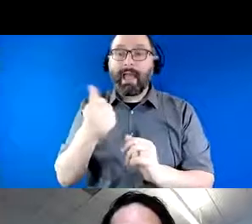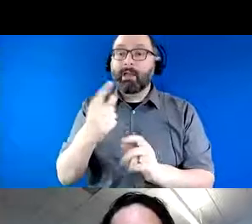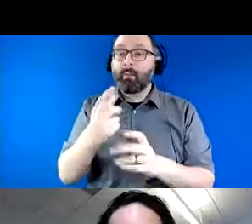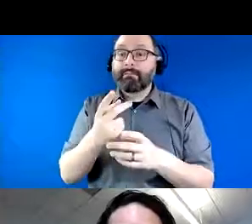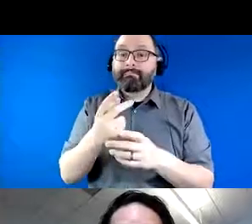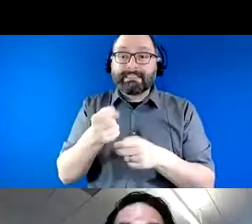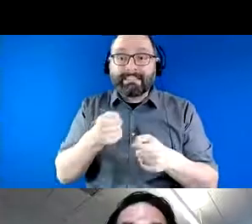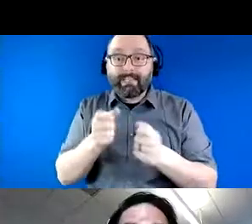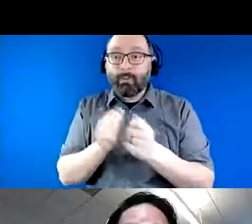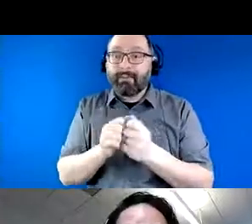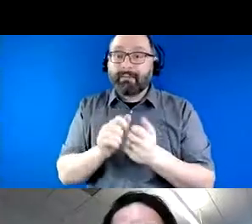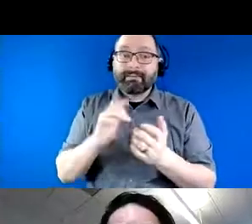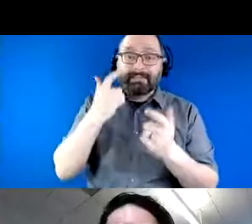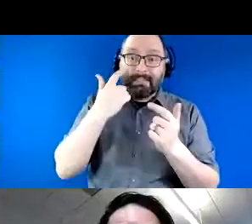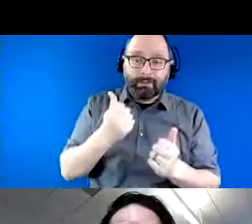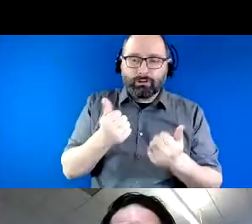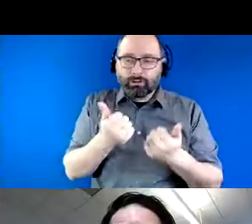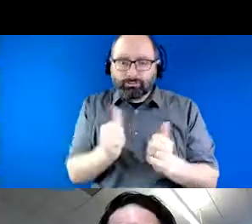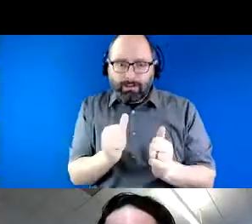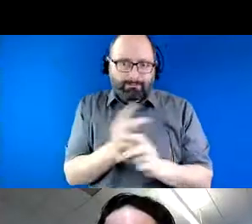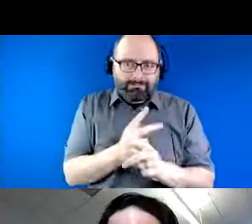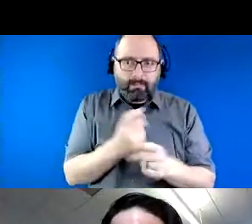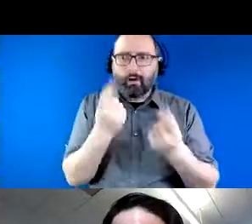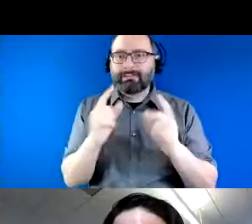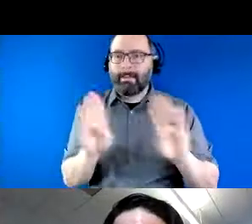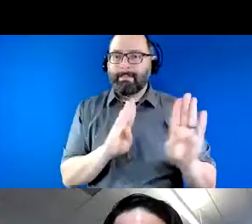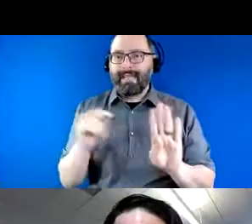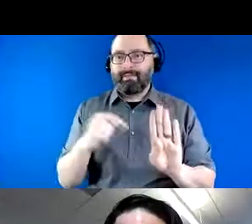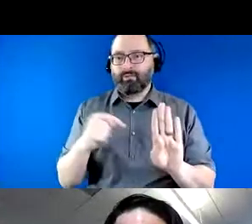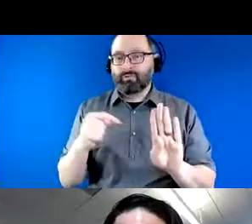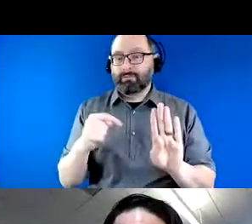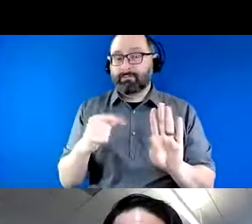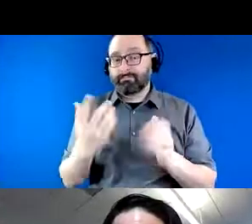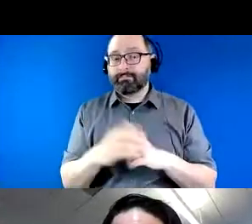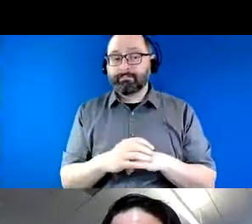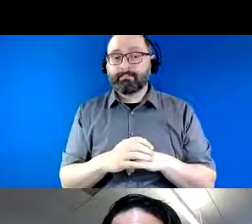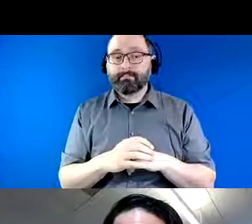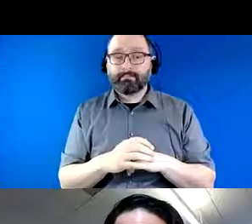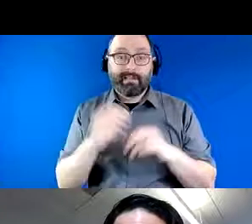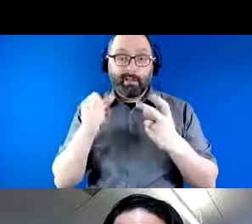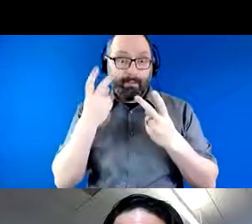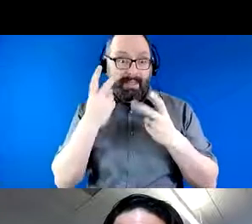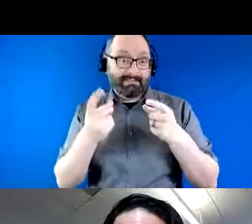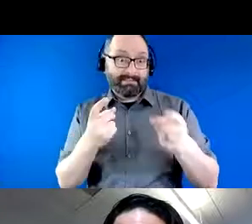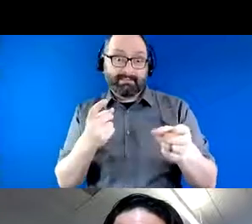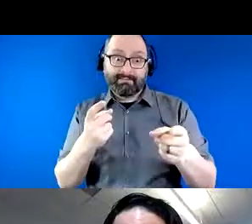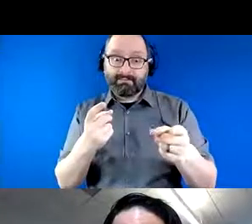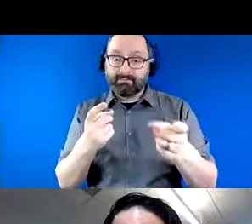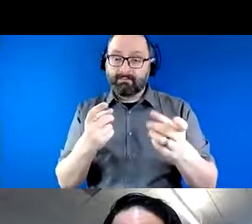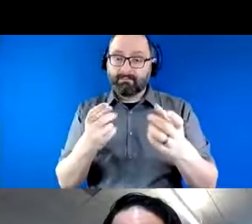looking for information about dementia to try to understand behaviors and deal with behaviors. And you can see here